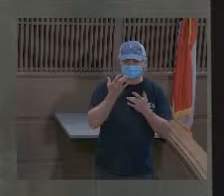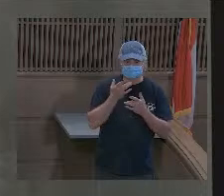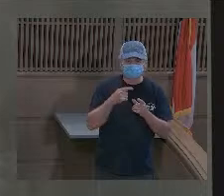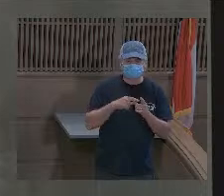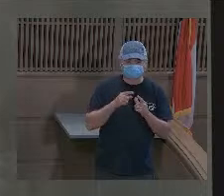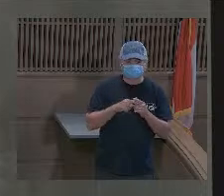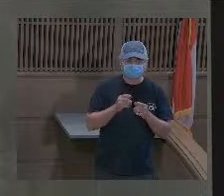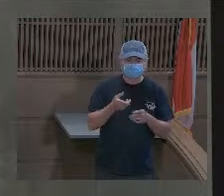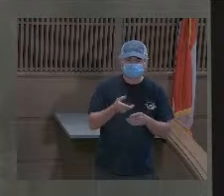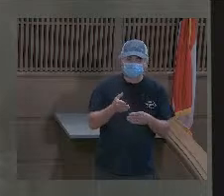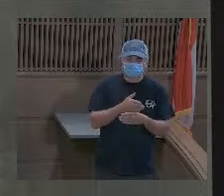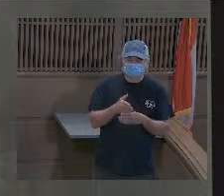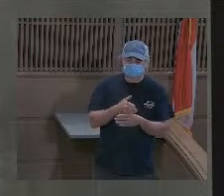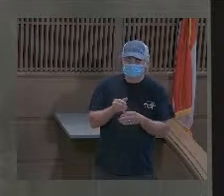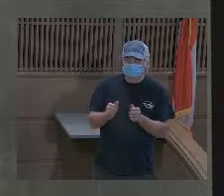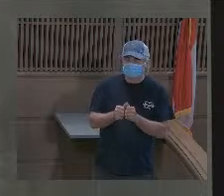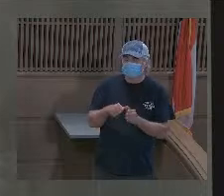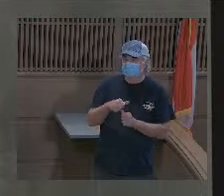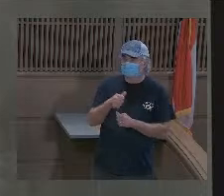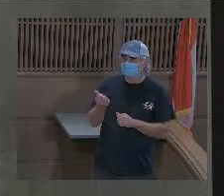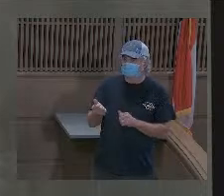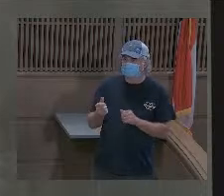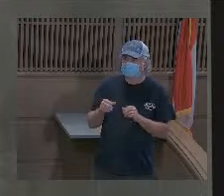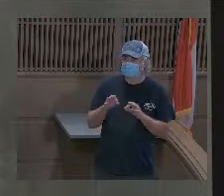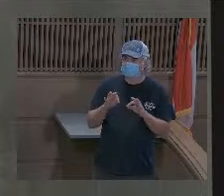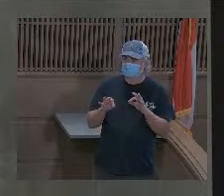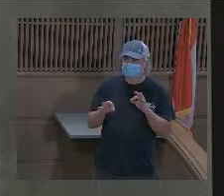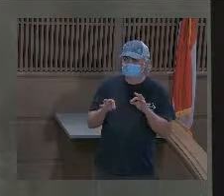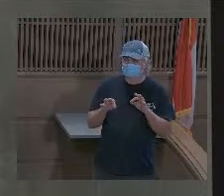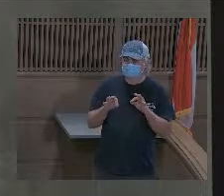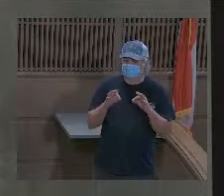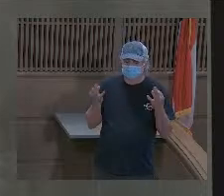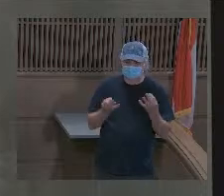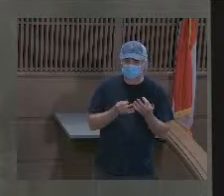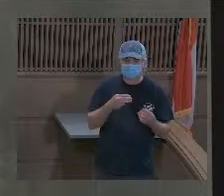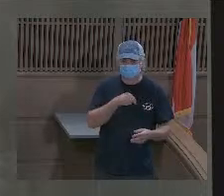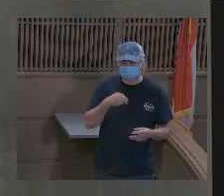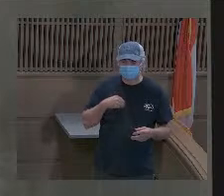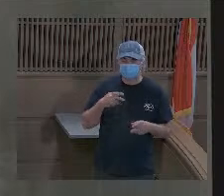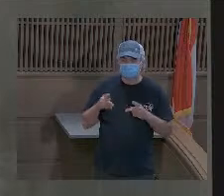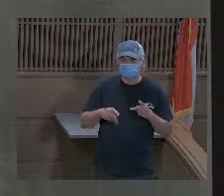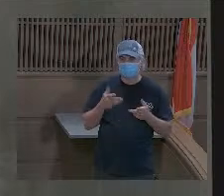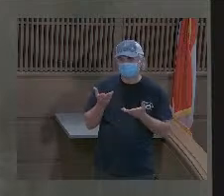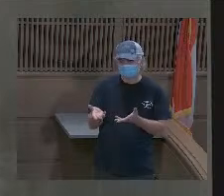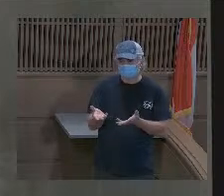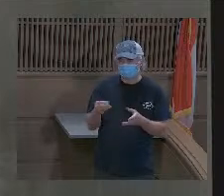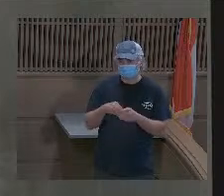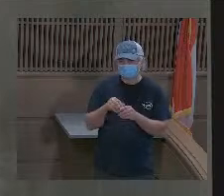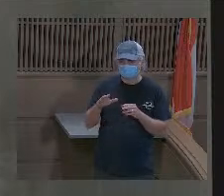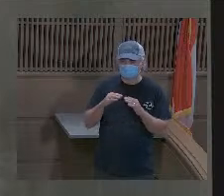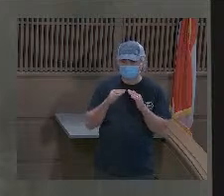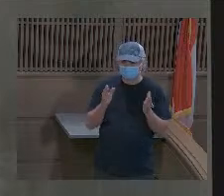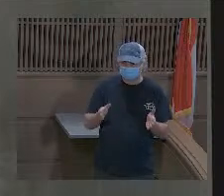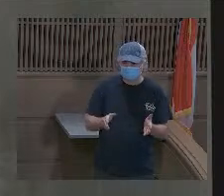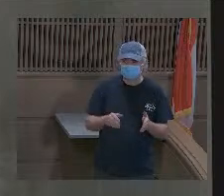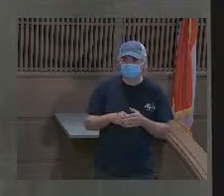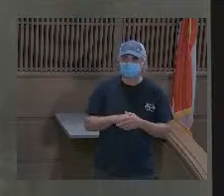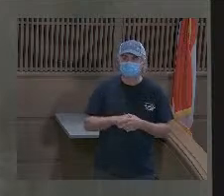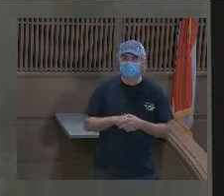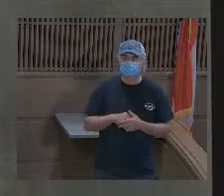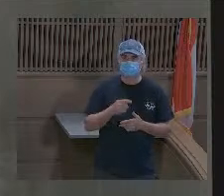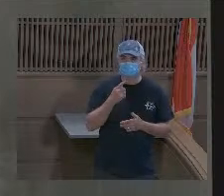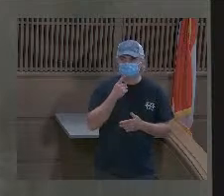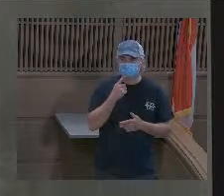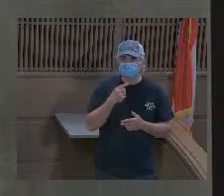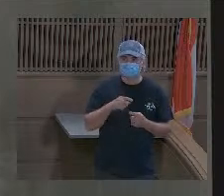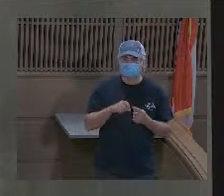what the science is saying, what everyone has said today. But I'm a realist, and I want to say this, and I say it from the bottom of my heart